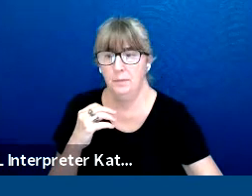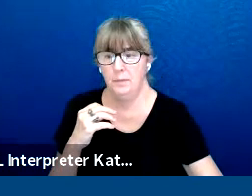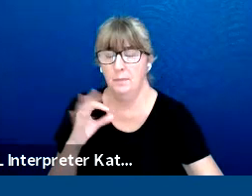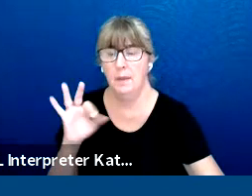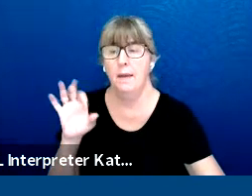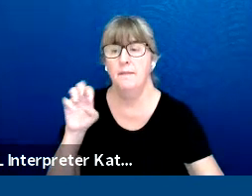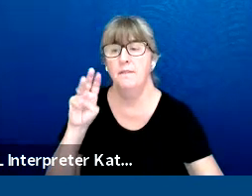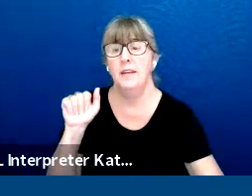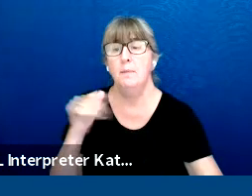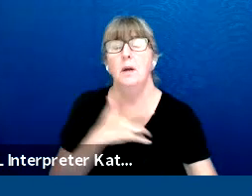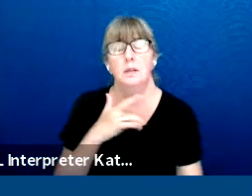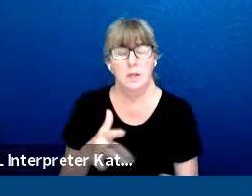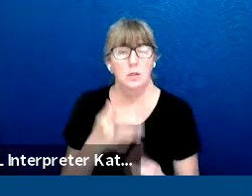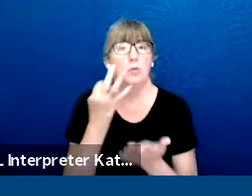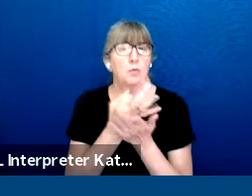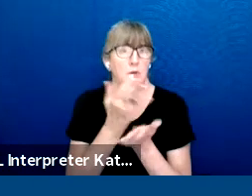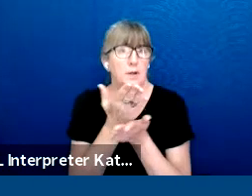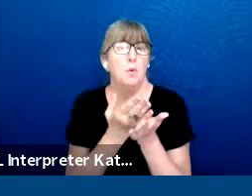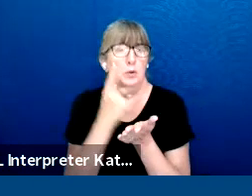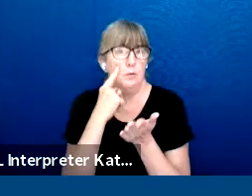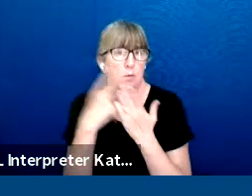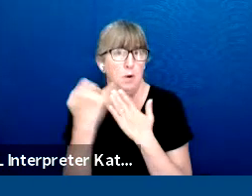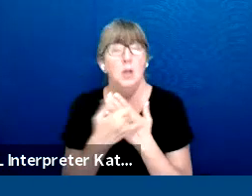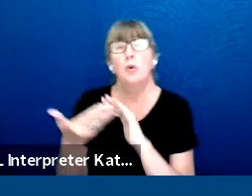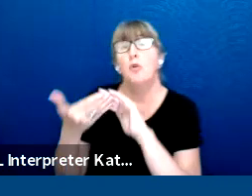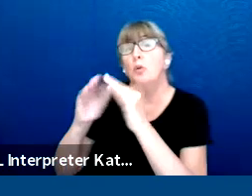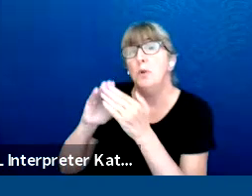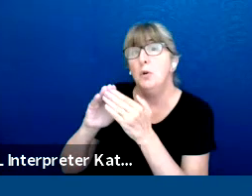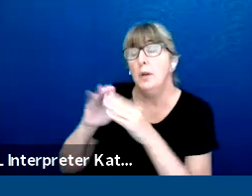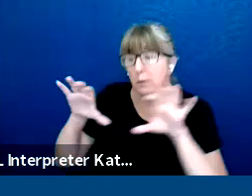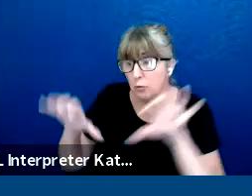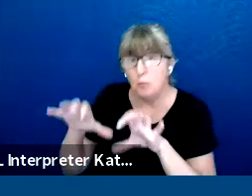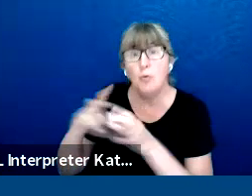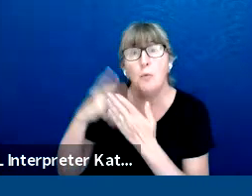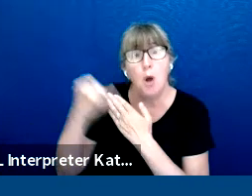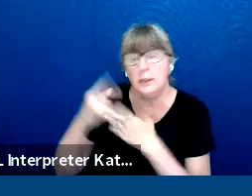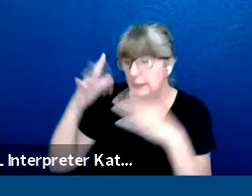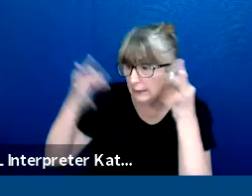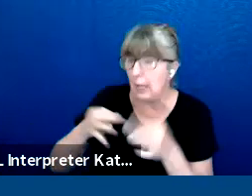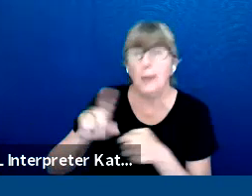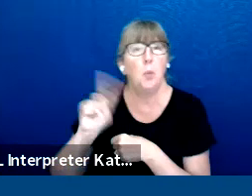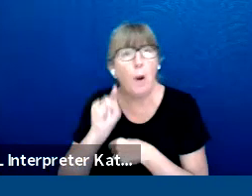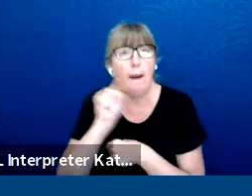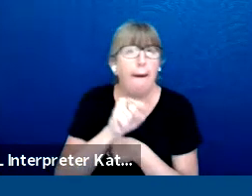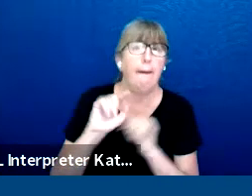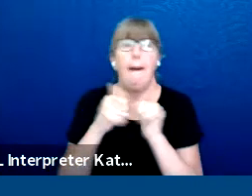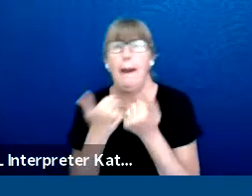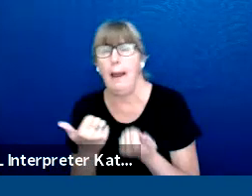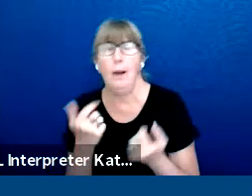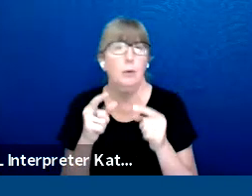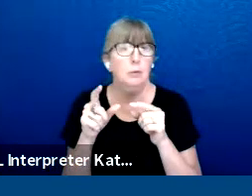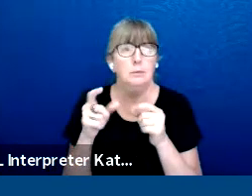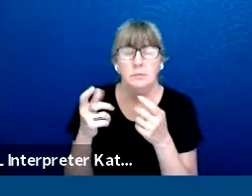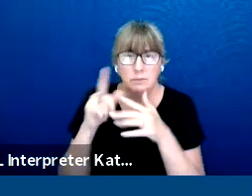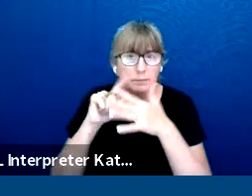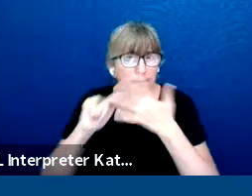project. So your community is the one that's going to put the project together, say where they need it and what they need and how they need to do it. And then they